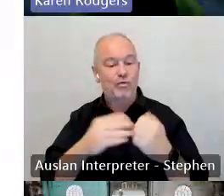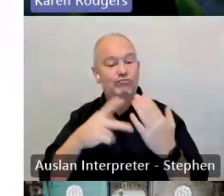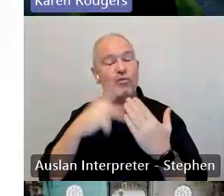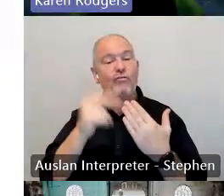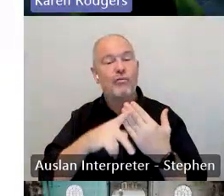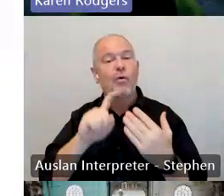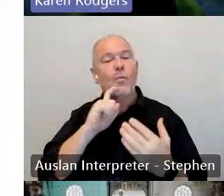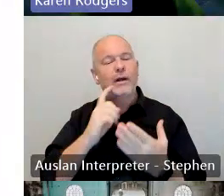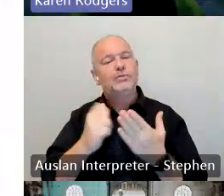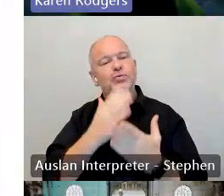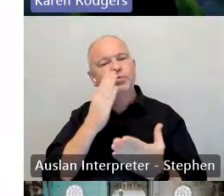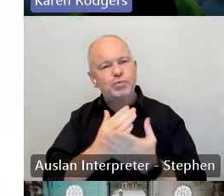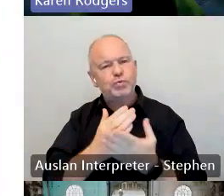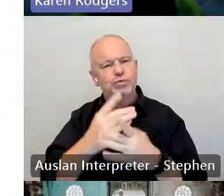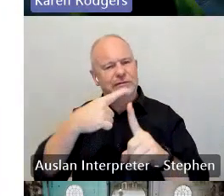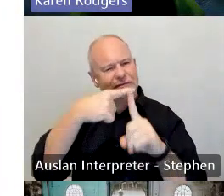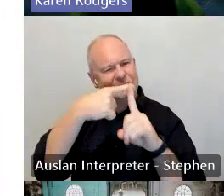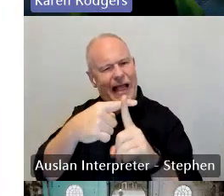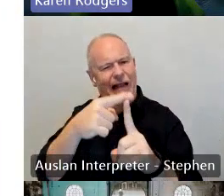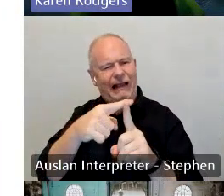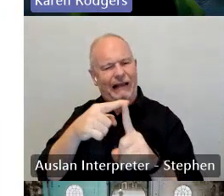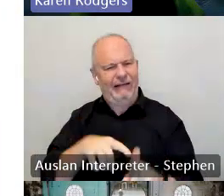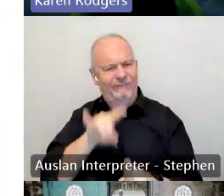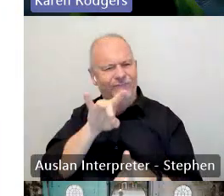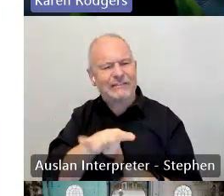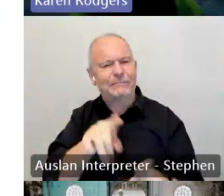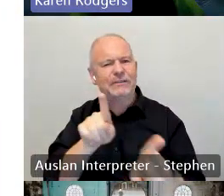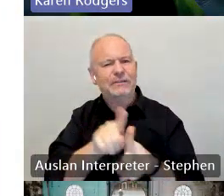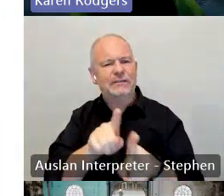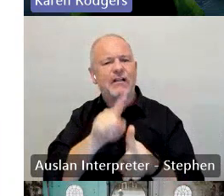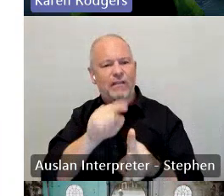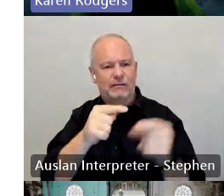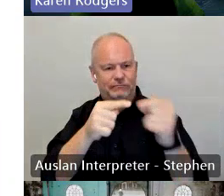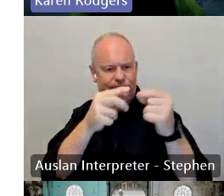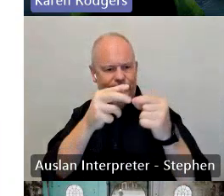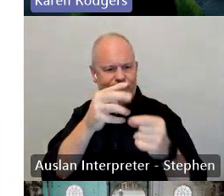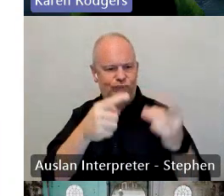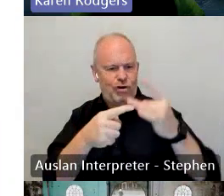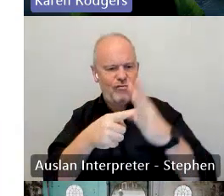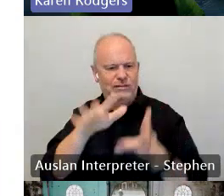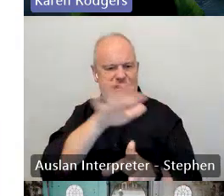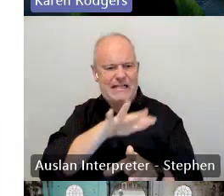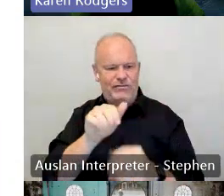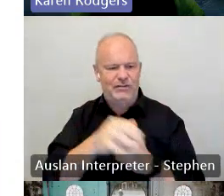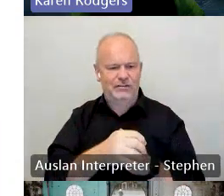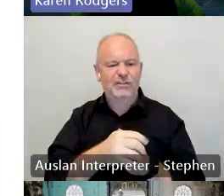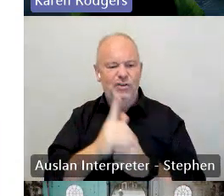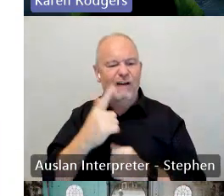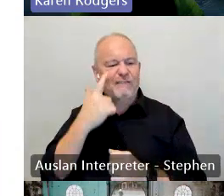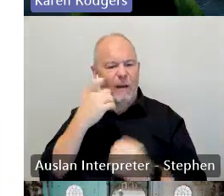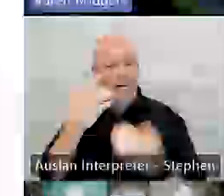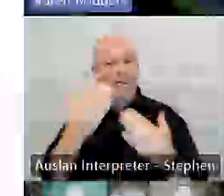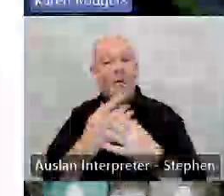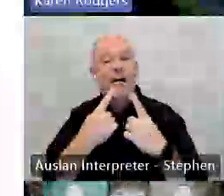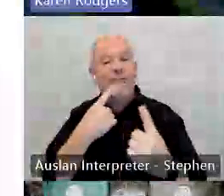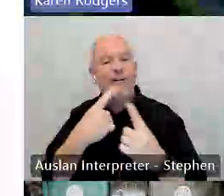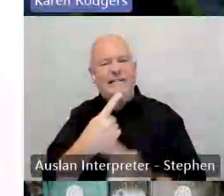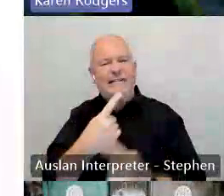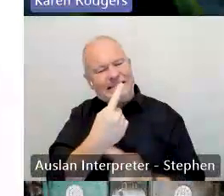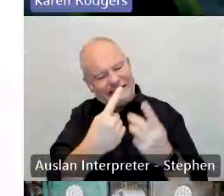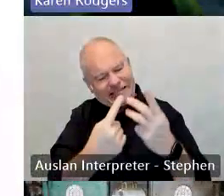will ensure targeted investment addresses these key priority areas. And you can find out more details on each of these